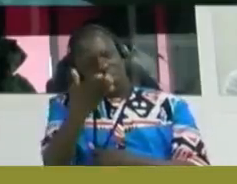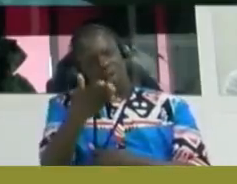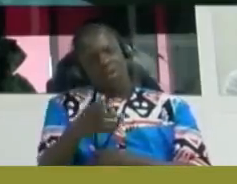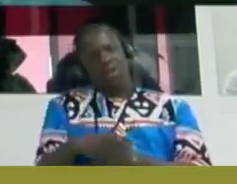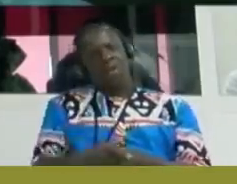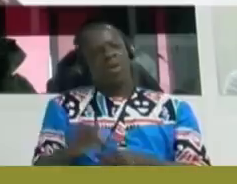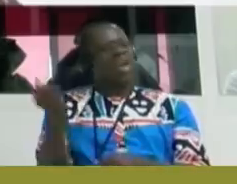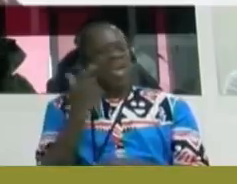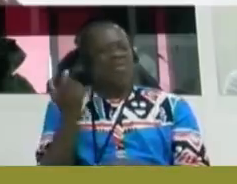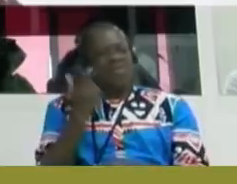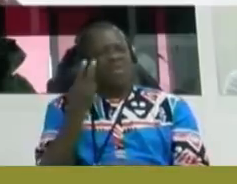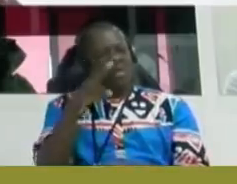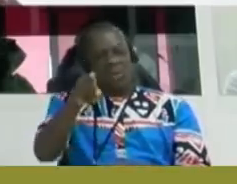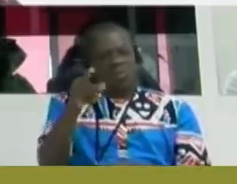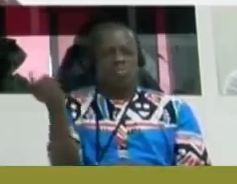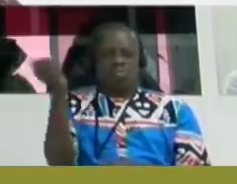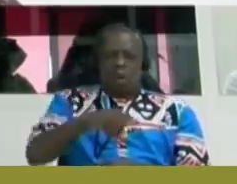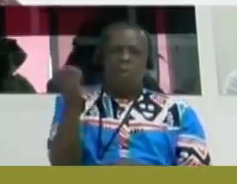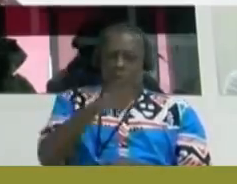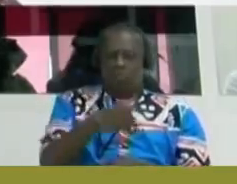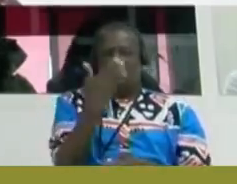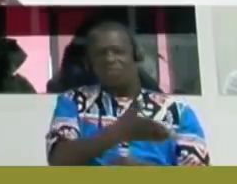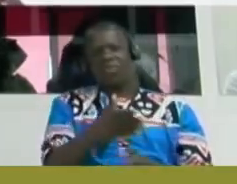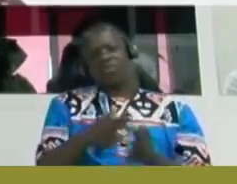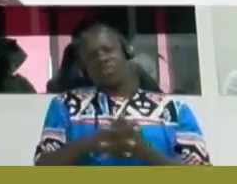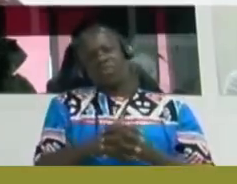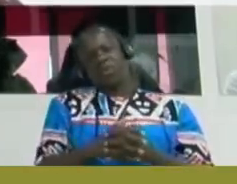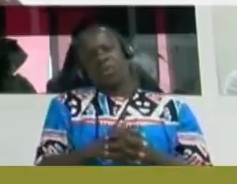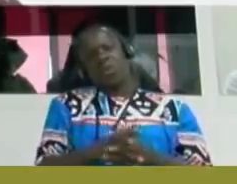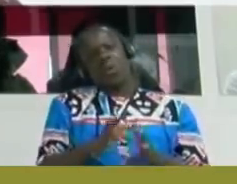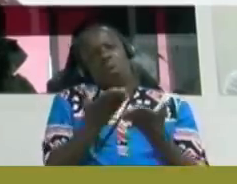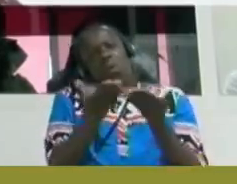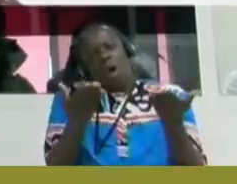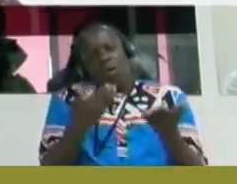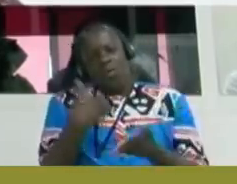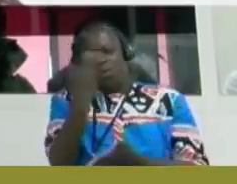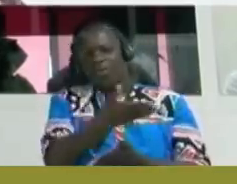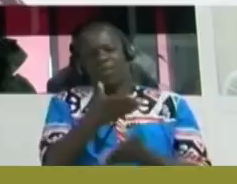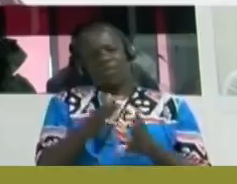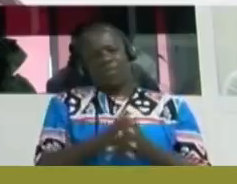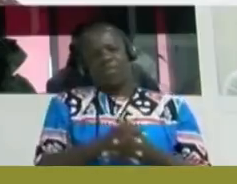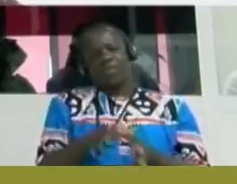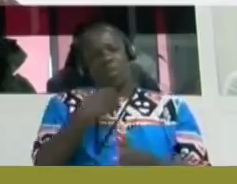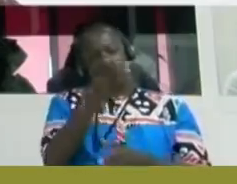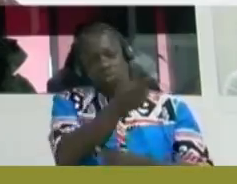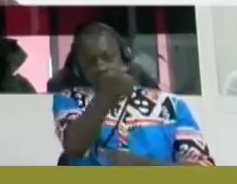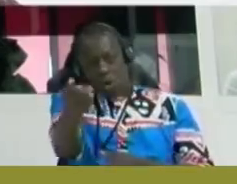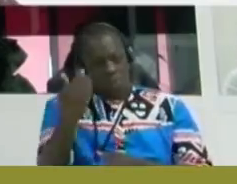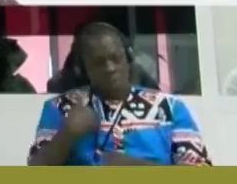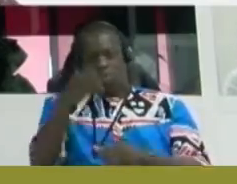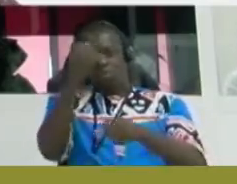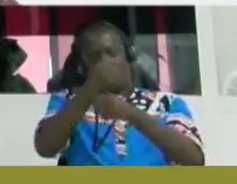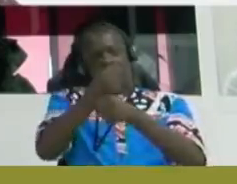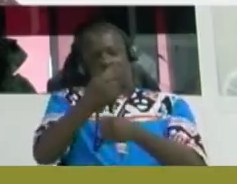tuzut yange ñu fini. I see you every time you come here. Mineke nati jang. What brings you here? Nka atul kan nati jang. I